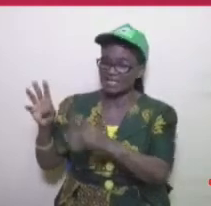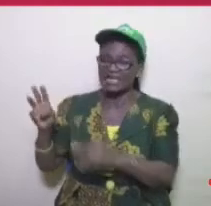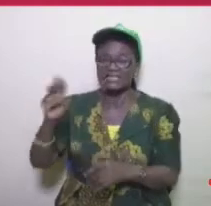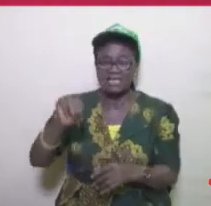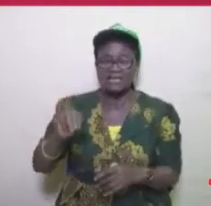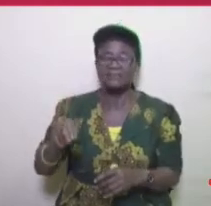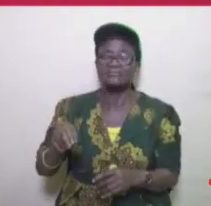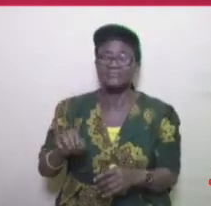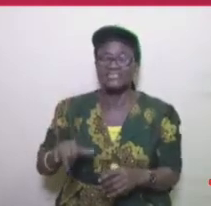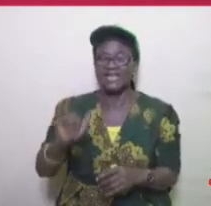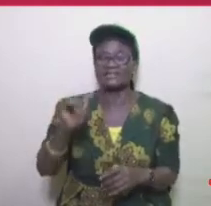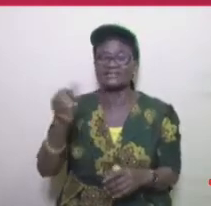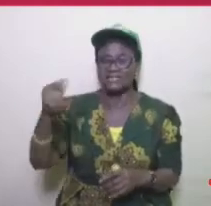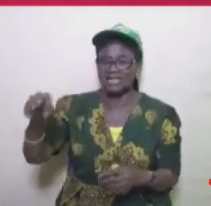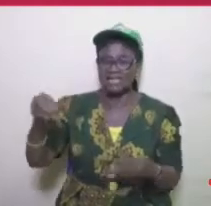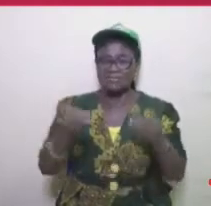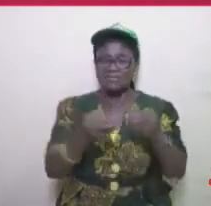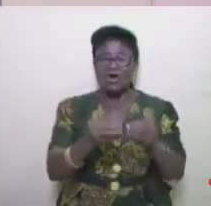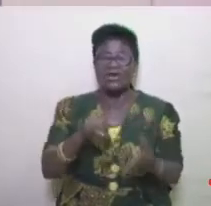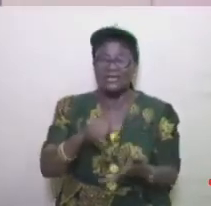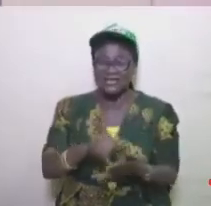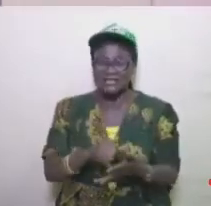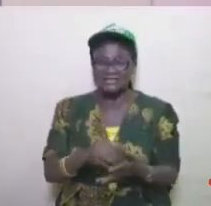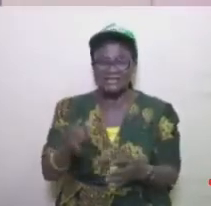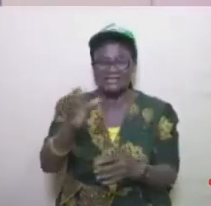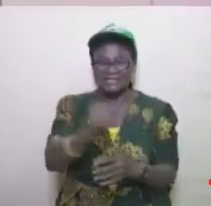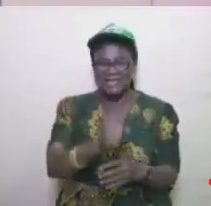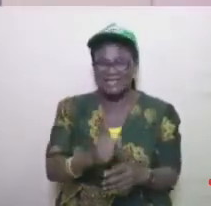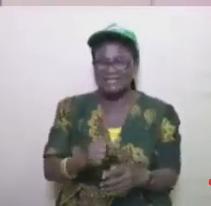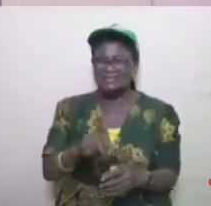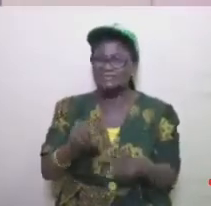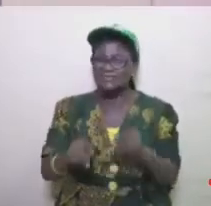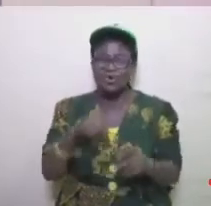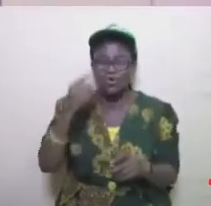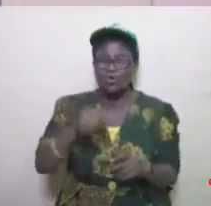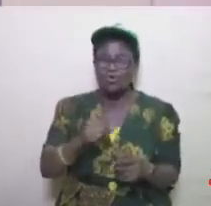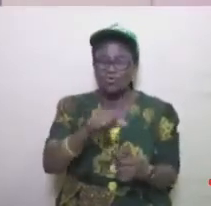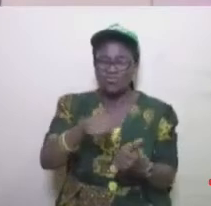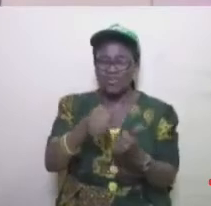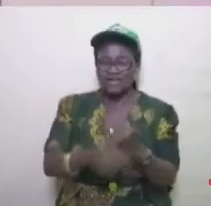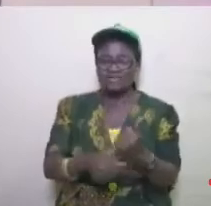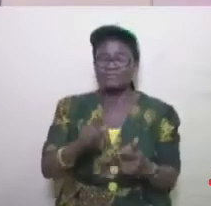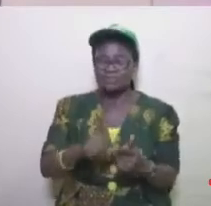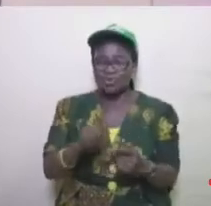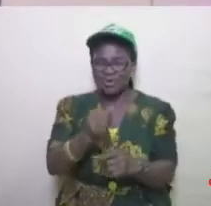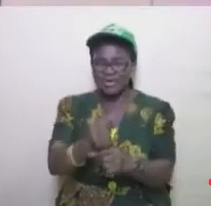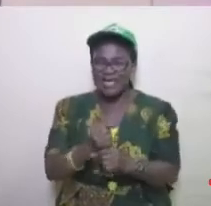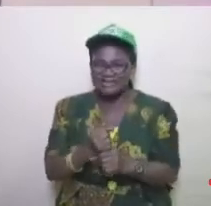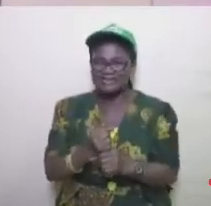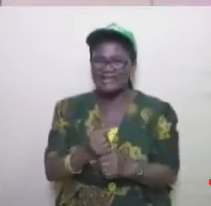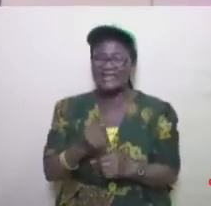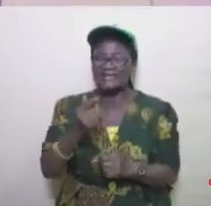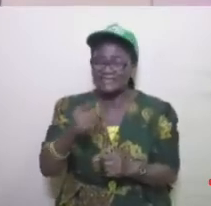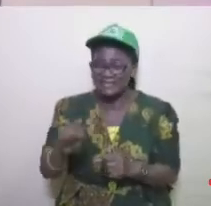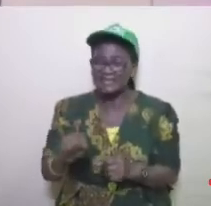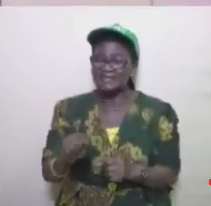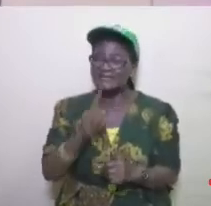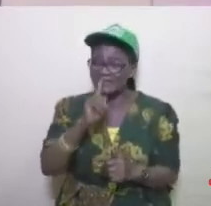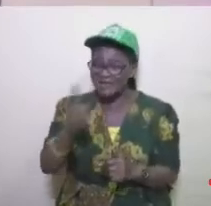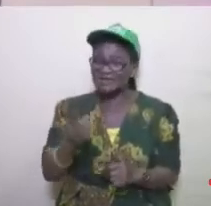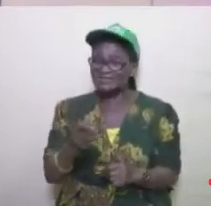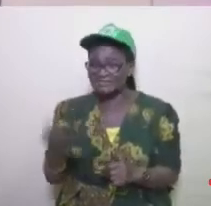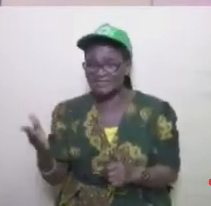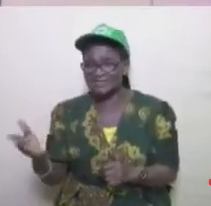more. It takes people who fellowship to be able to get the glimpse of